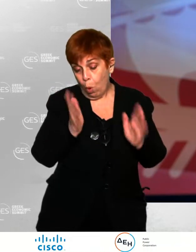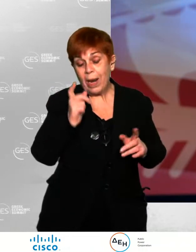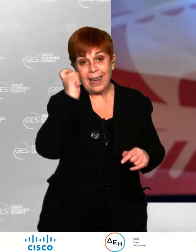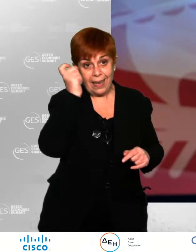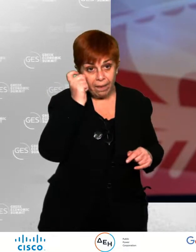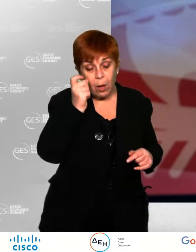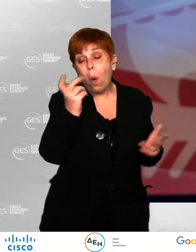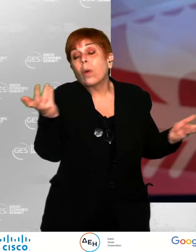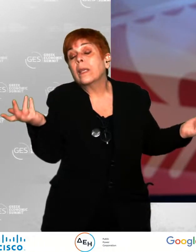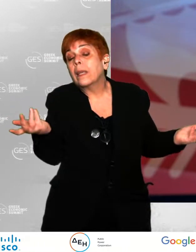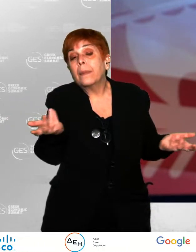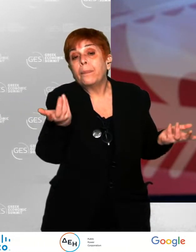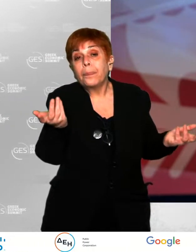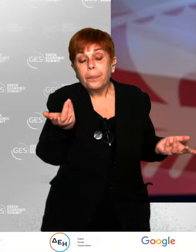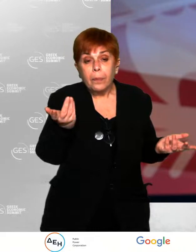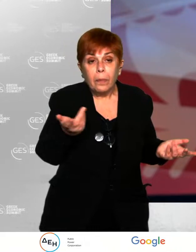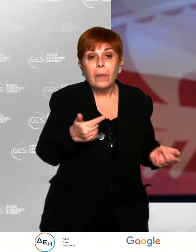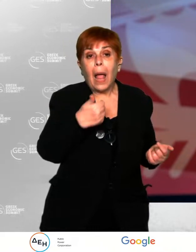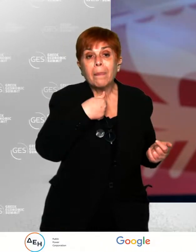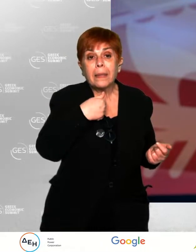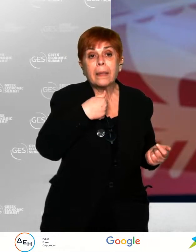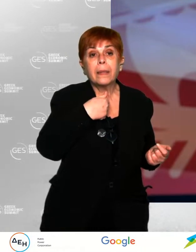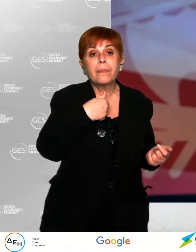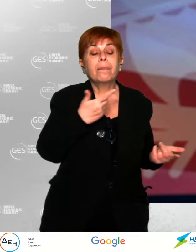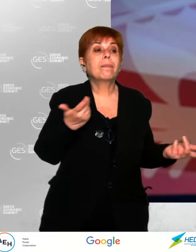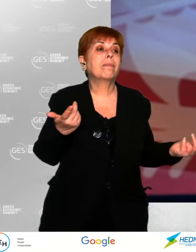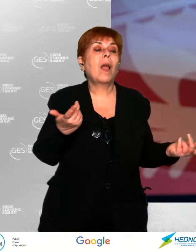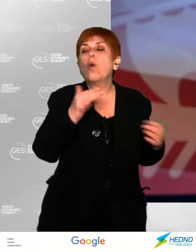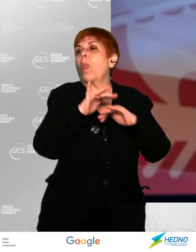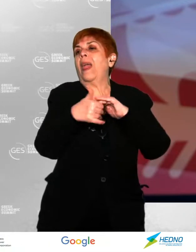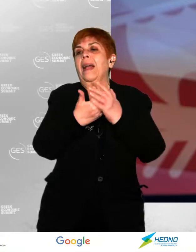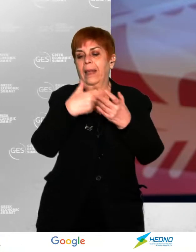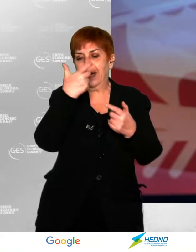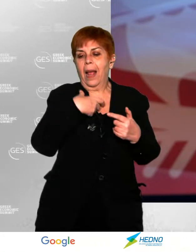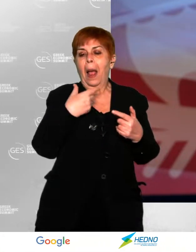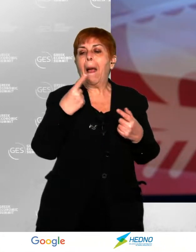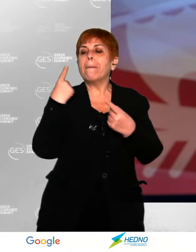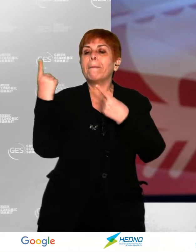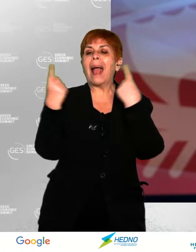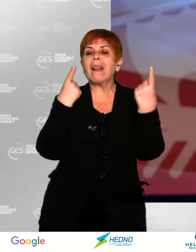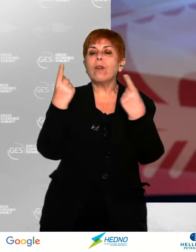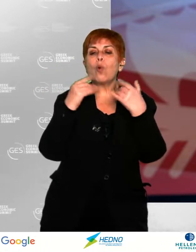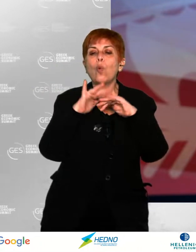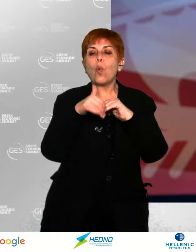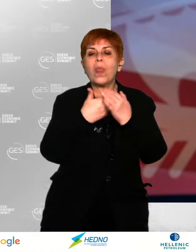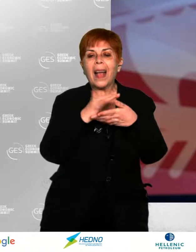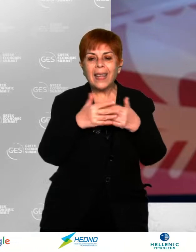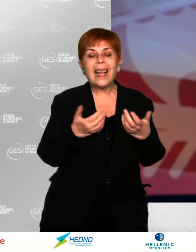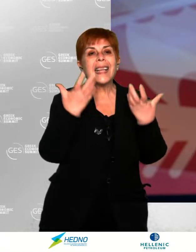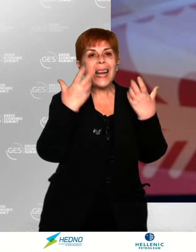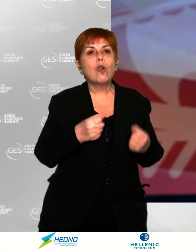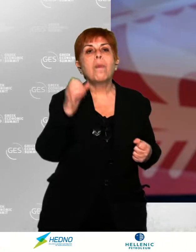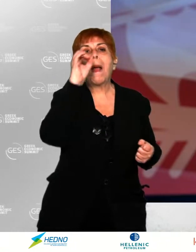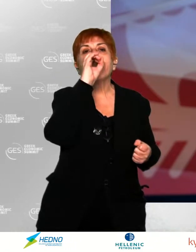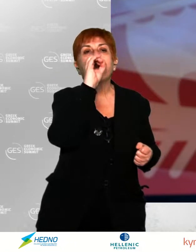moving towards net zero actually requires very big, a massive investment. And by itself,